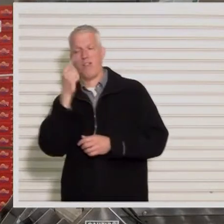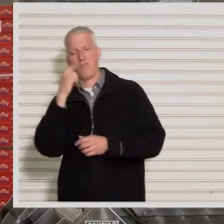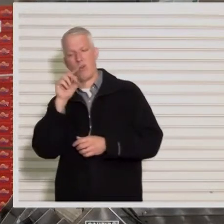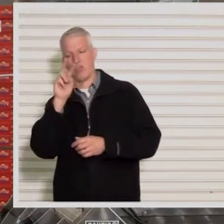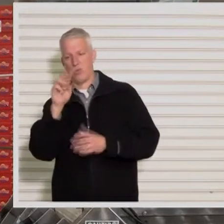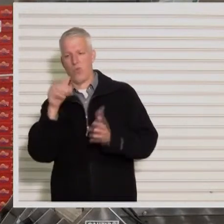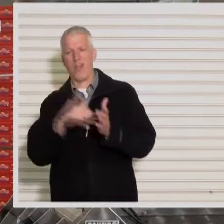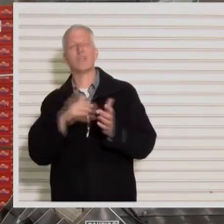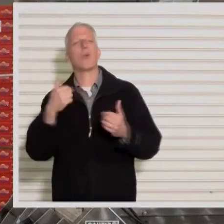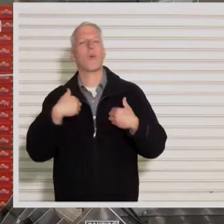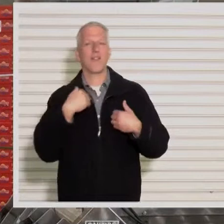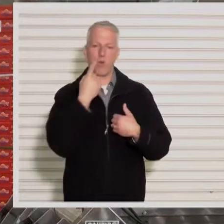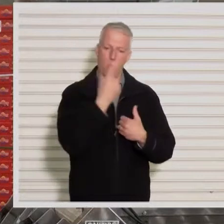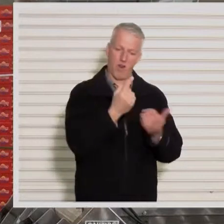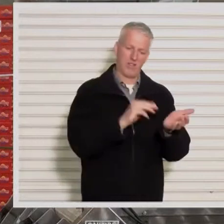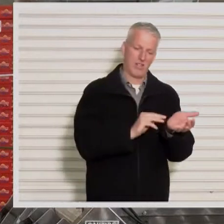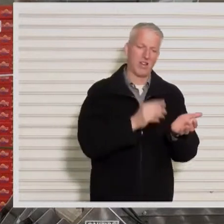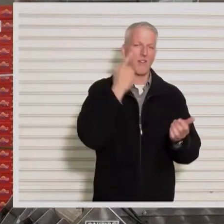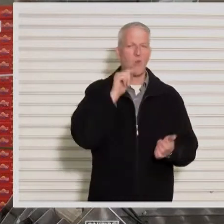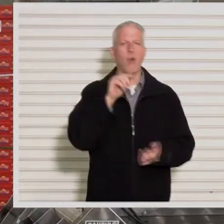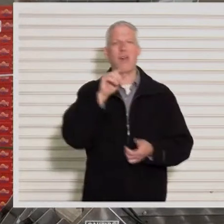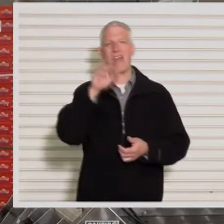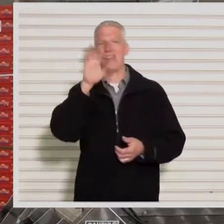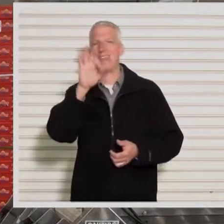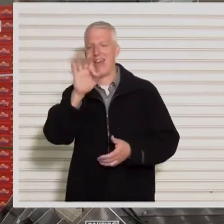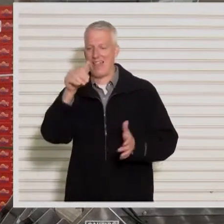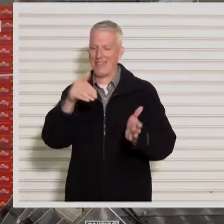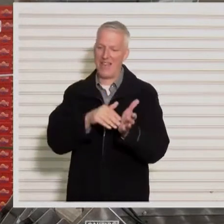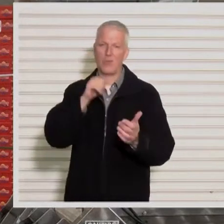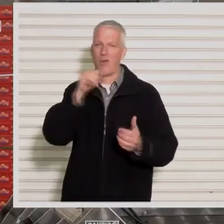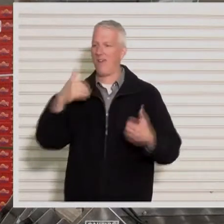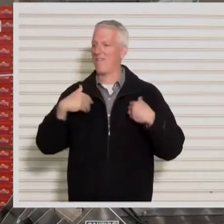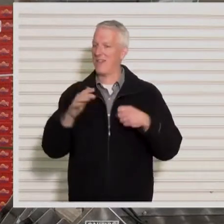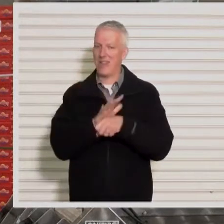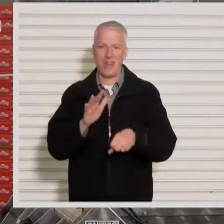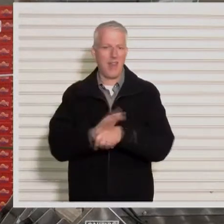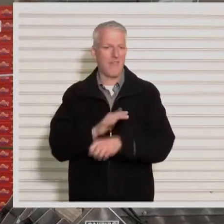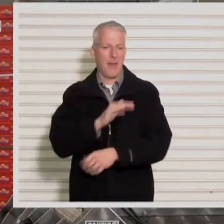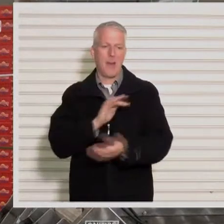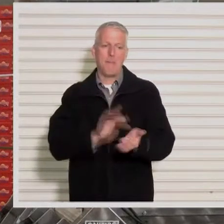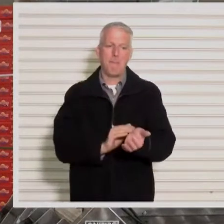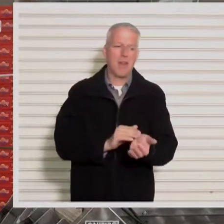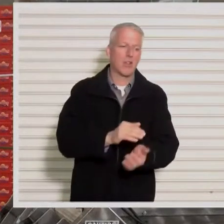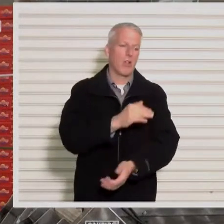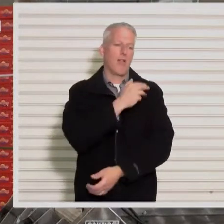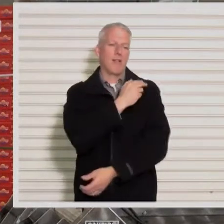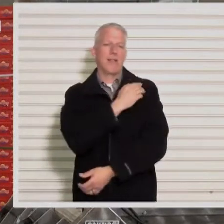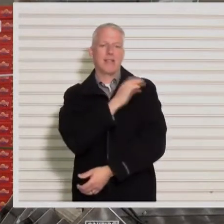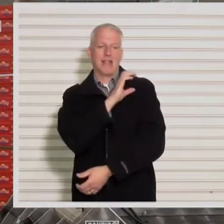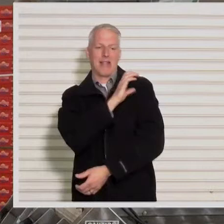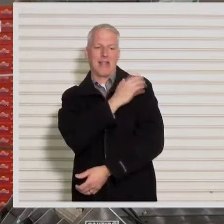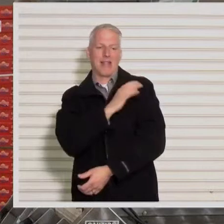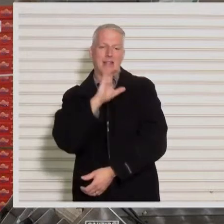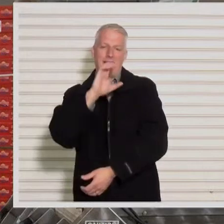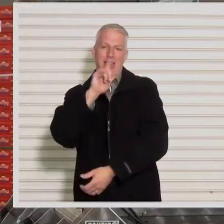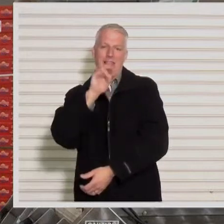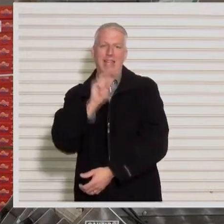to 9,000. We don't have enough clinics. We don't have enough nurses. We don't have